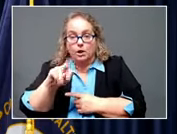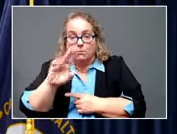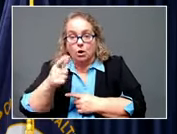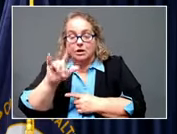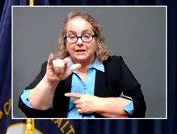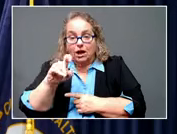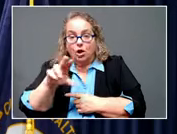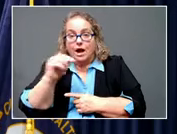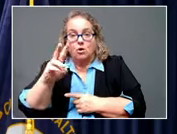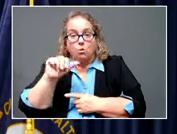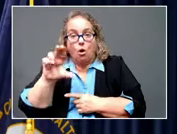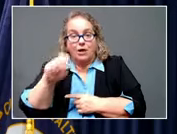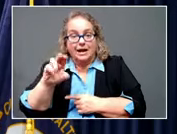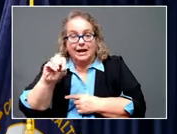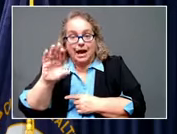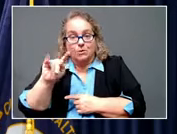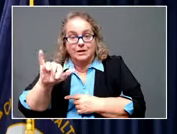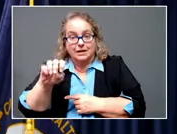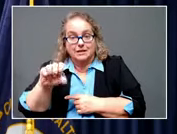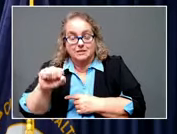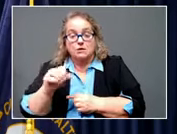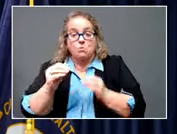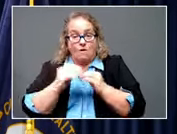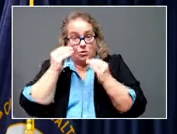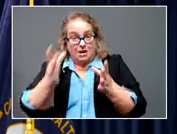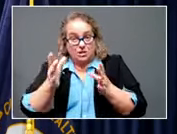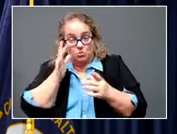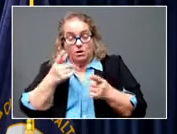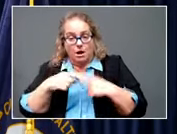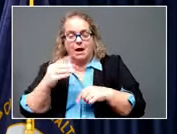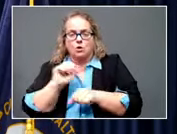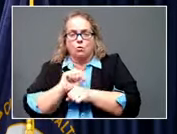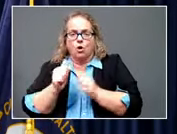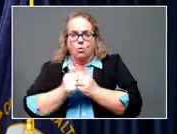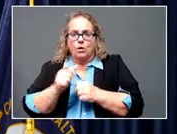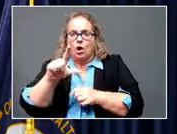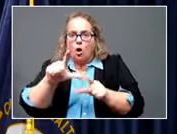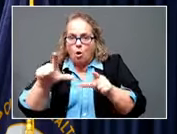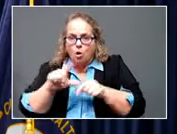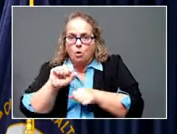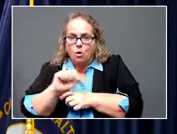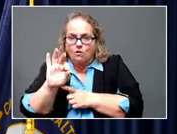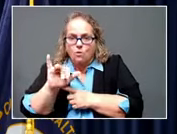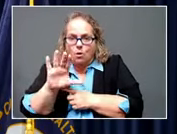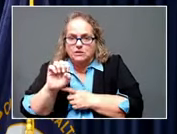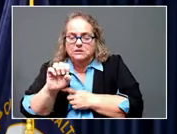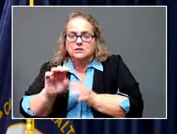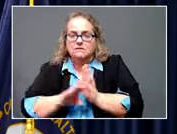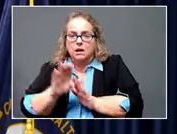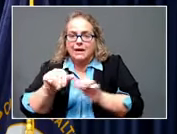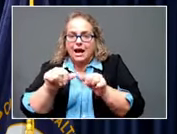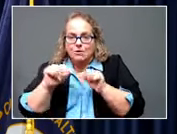will be forthcoming, and we'll be working with the local workforce development areas to get information out.